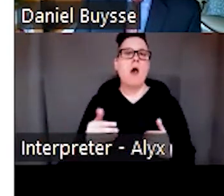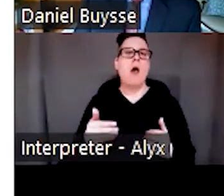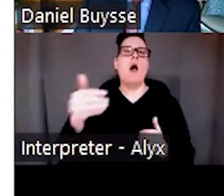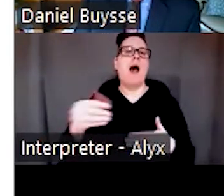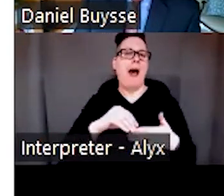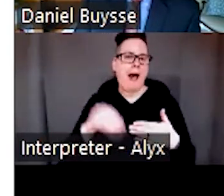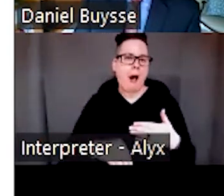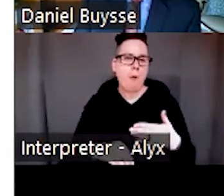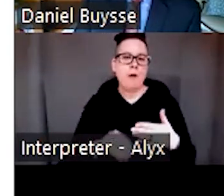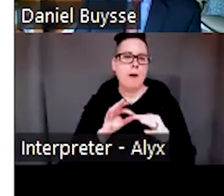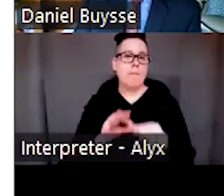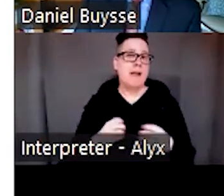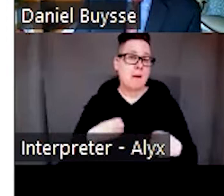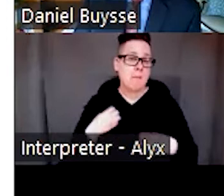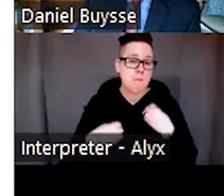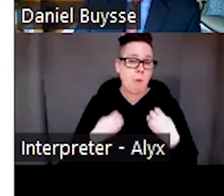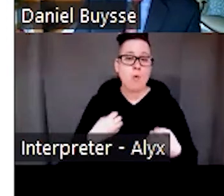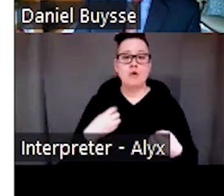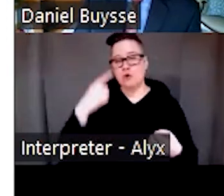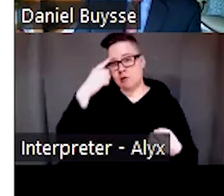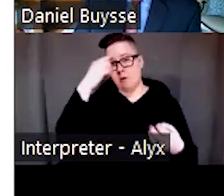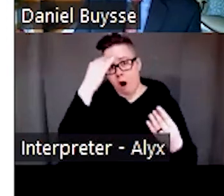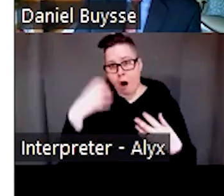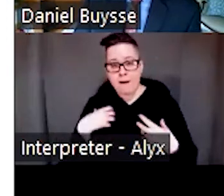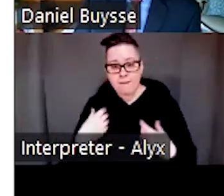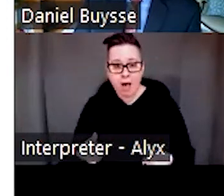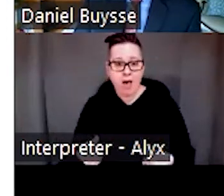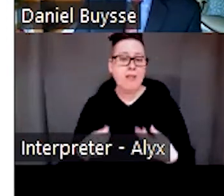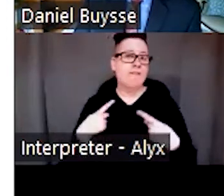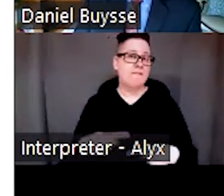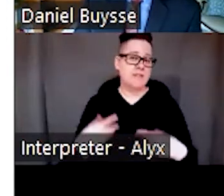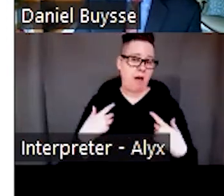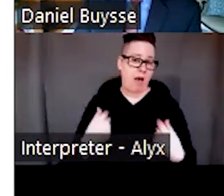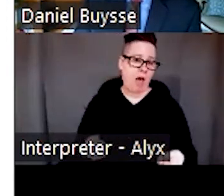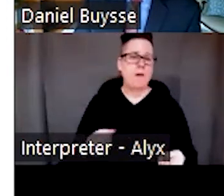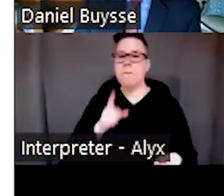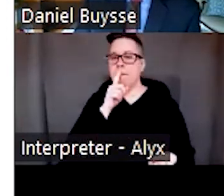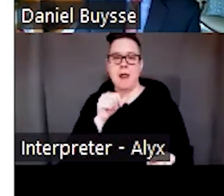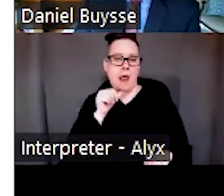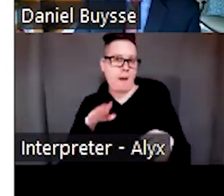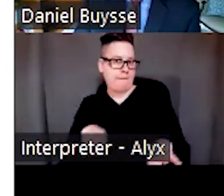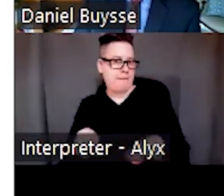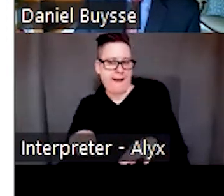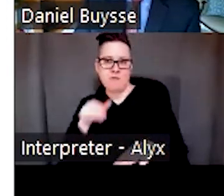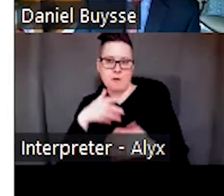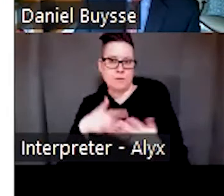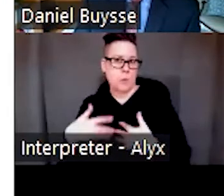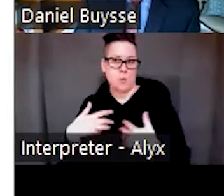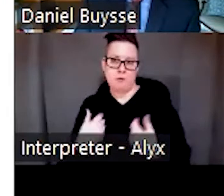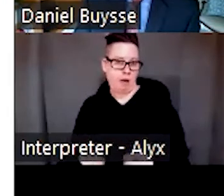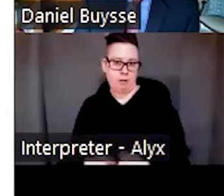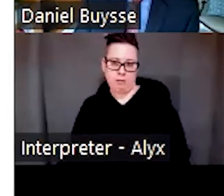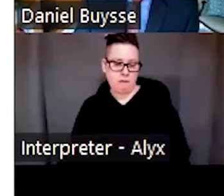outcomes relating to emotional and cognitive health and physical health, although not behavioral and social health. So again,